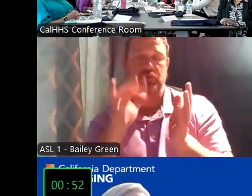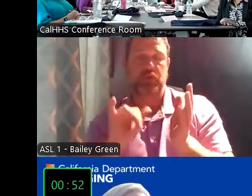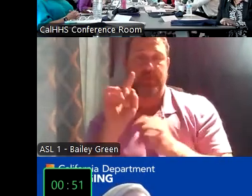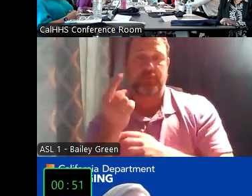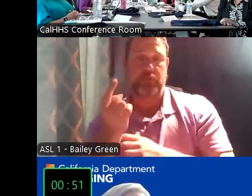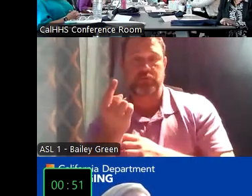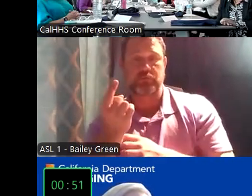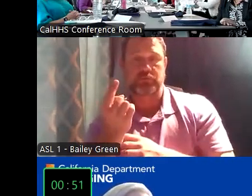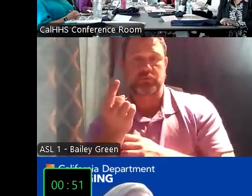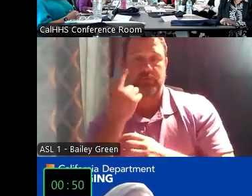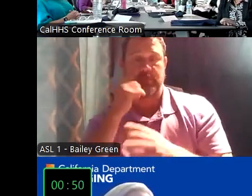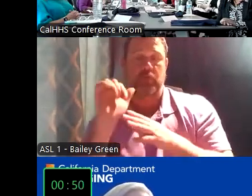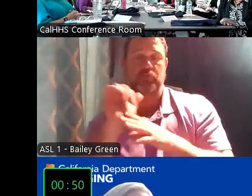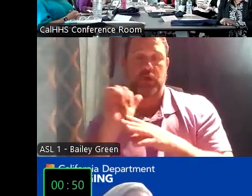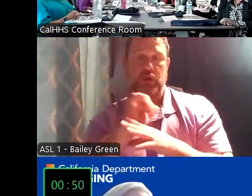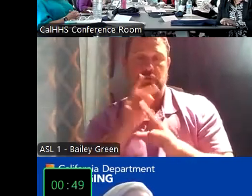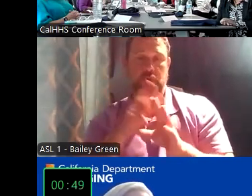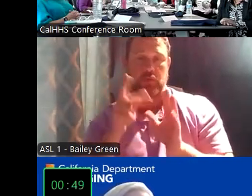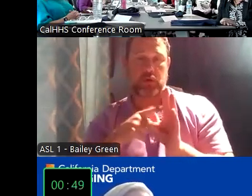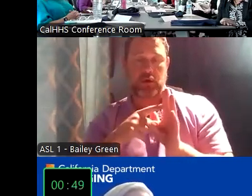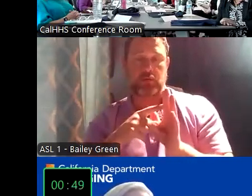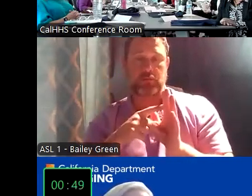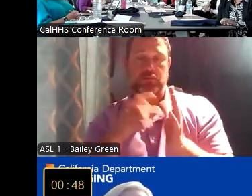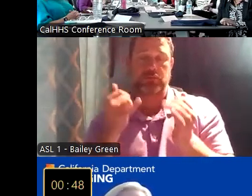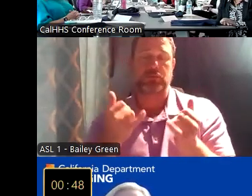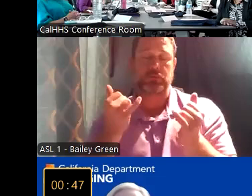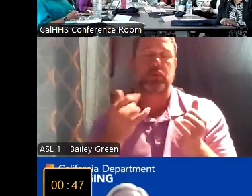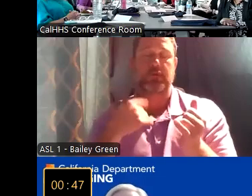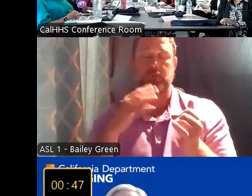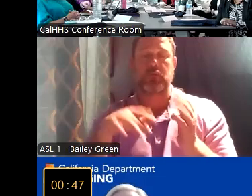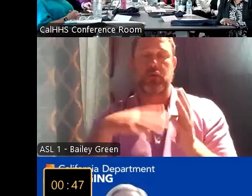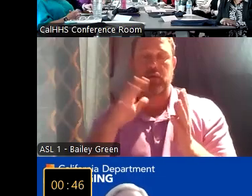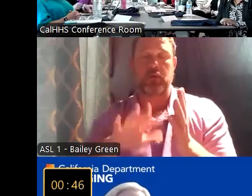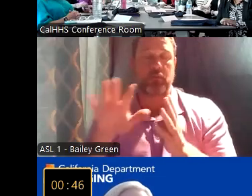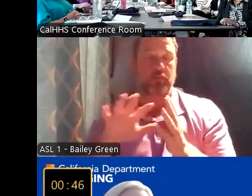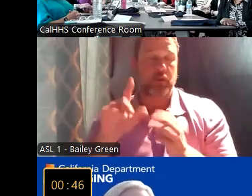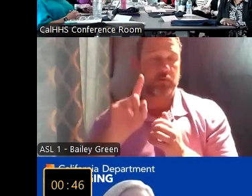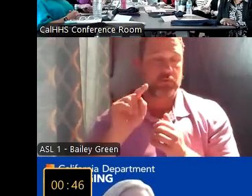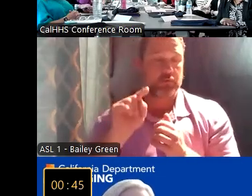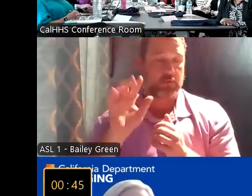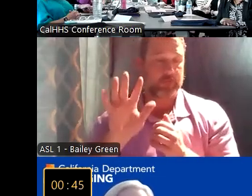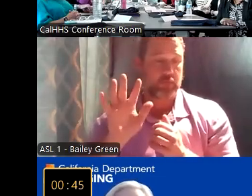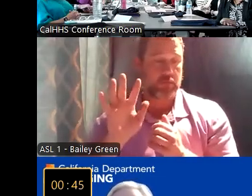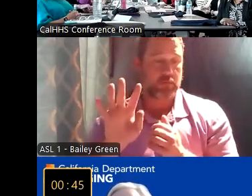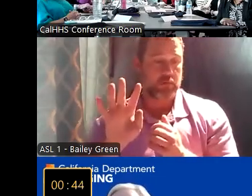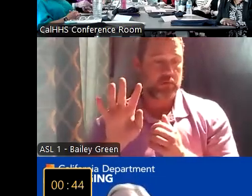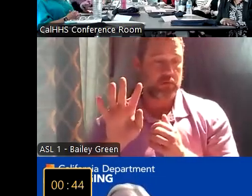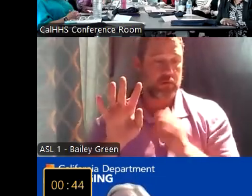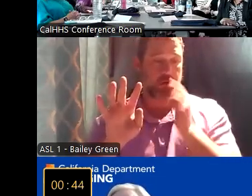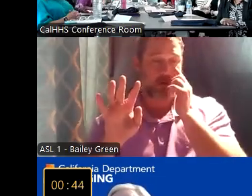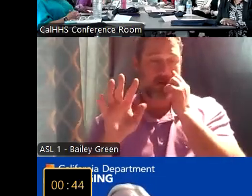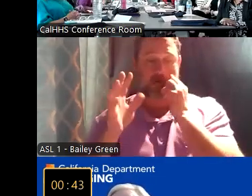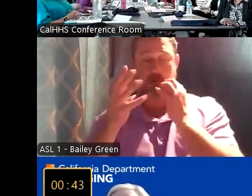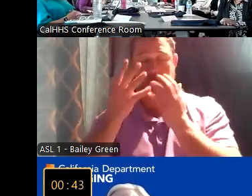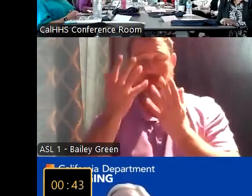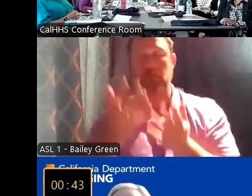1st for the training program. At this moment, CDSS has about $1.4 million in scraps left